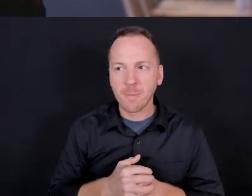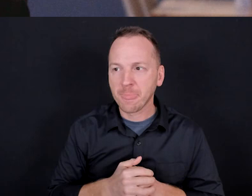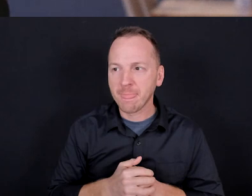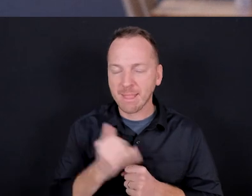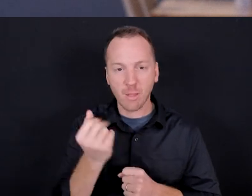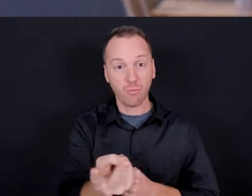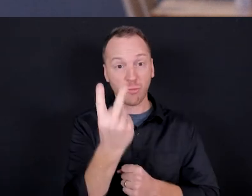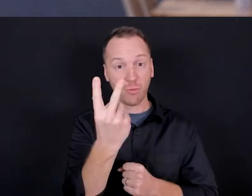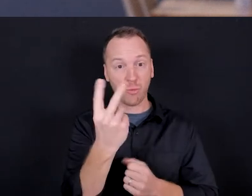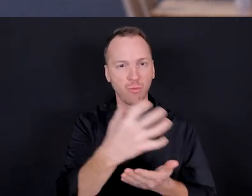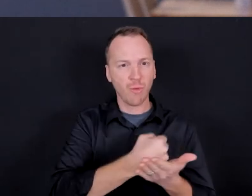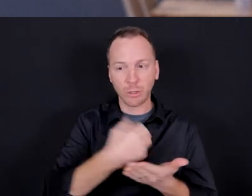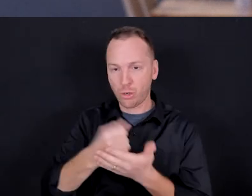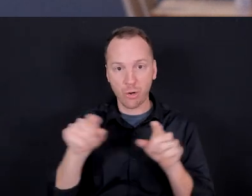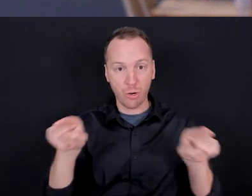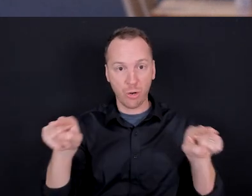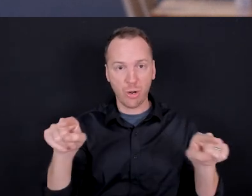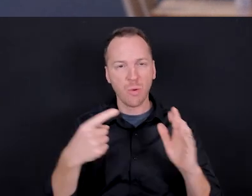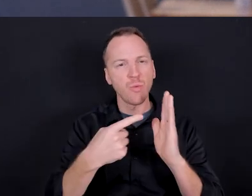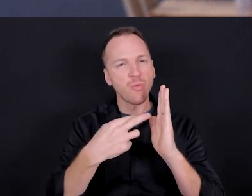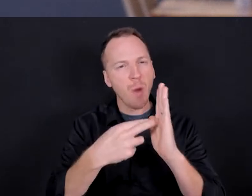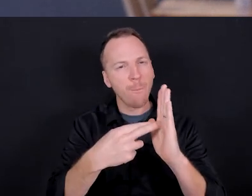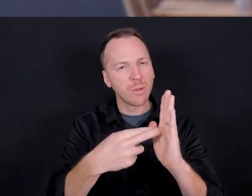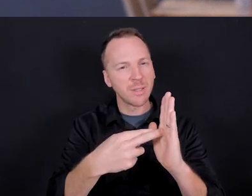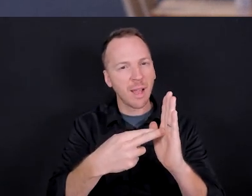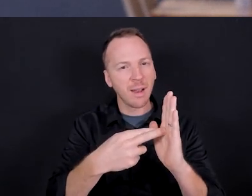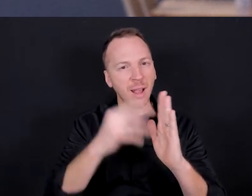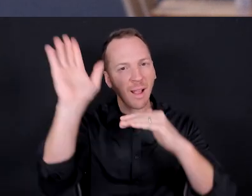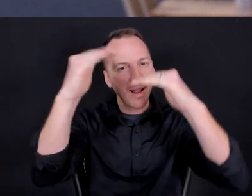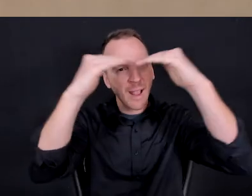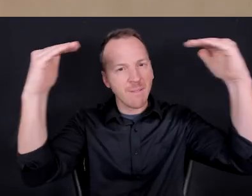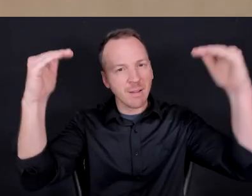that these two treasures represent the kingdom of God.